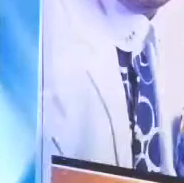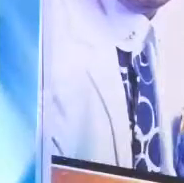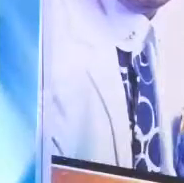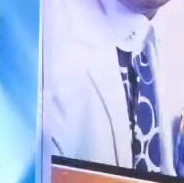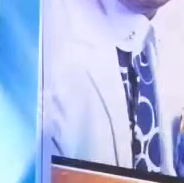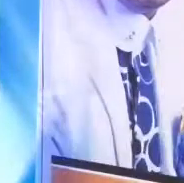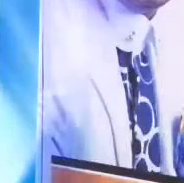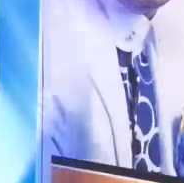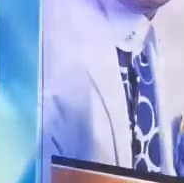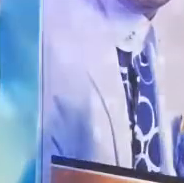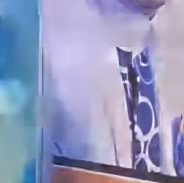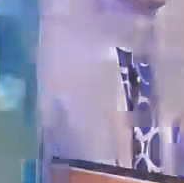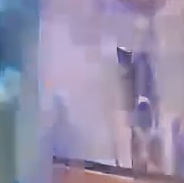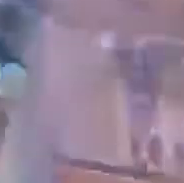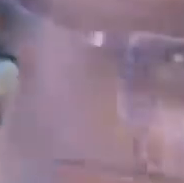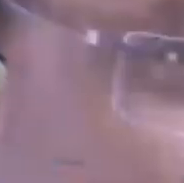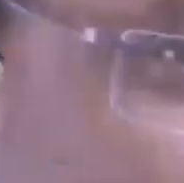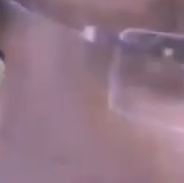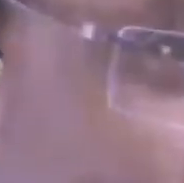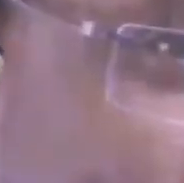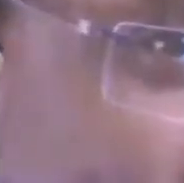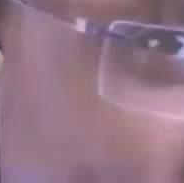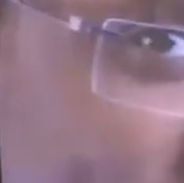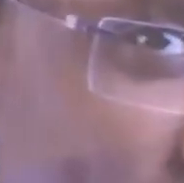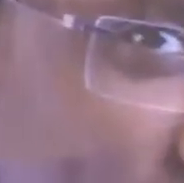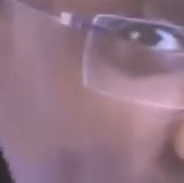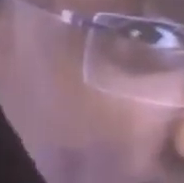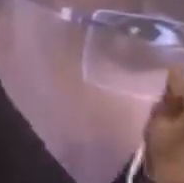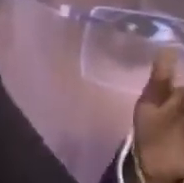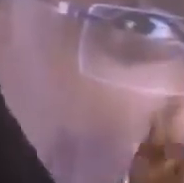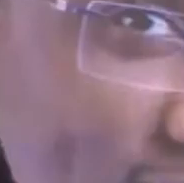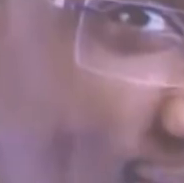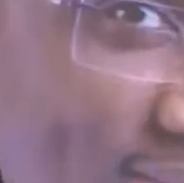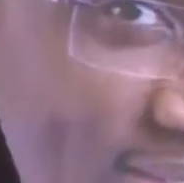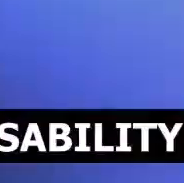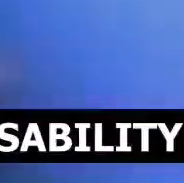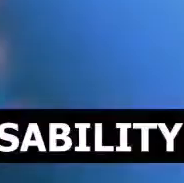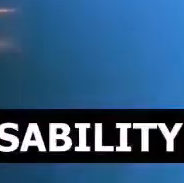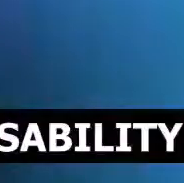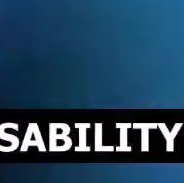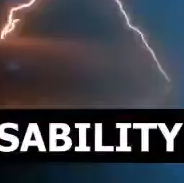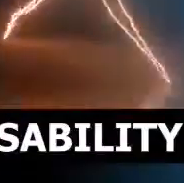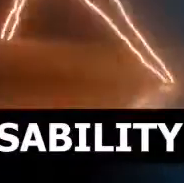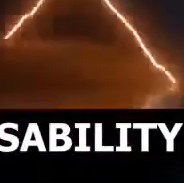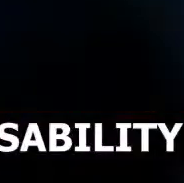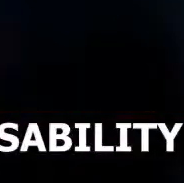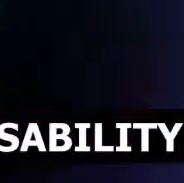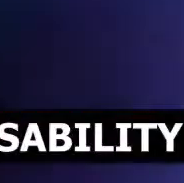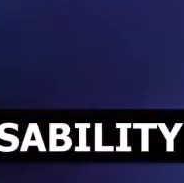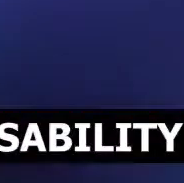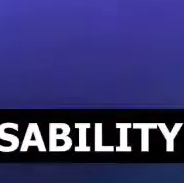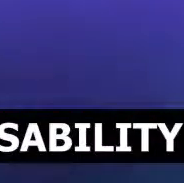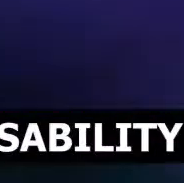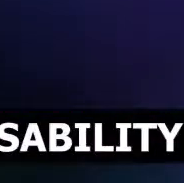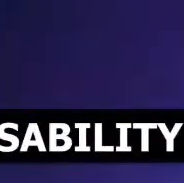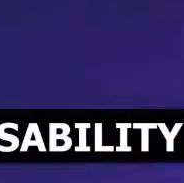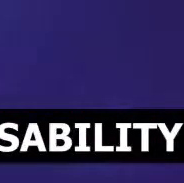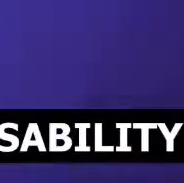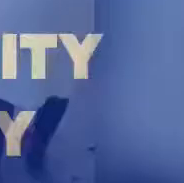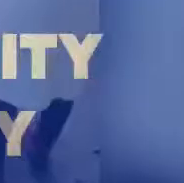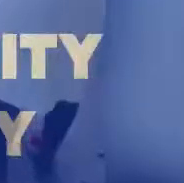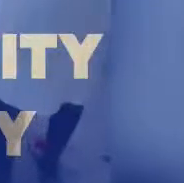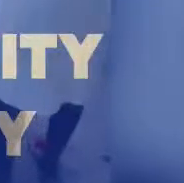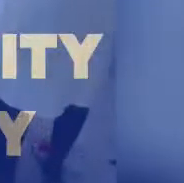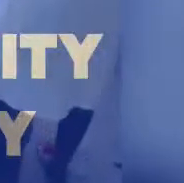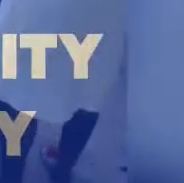God. Yeah, yeah, yeah. Oh, oh, oh, yeah. And all my life